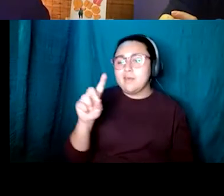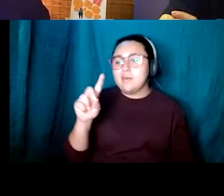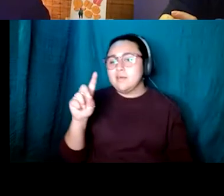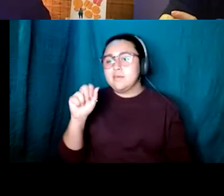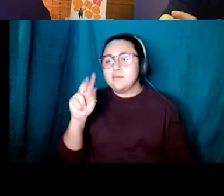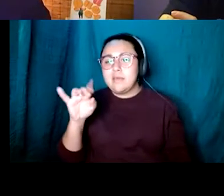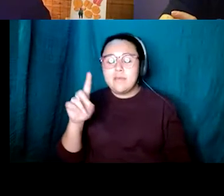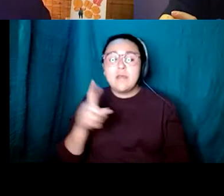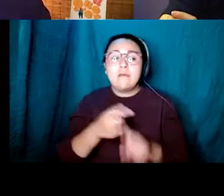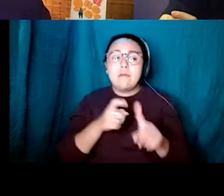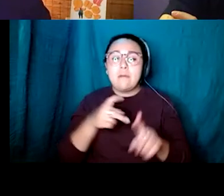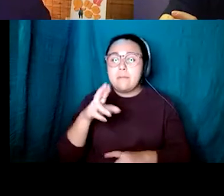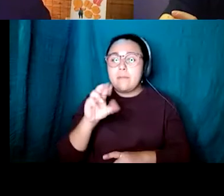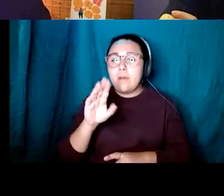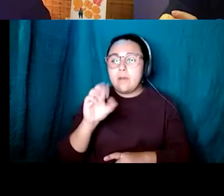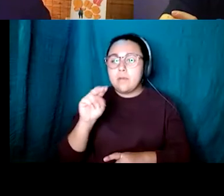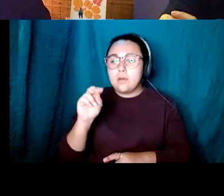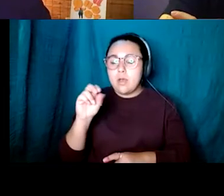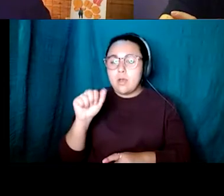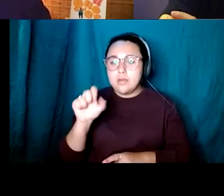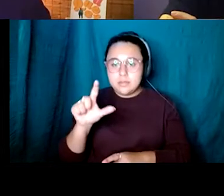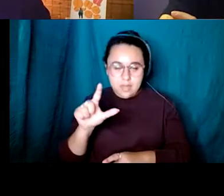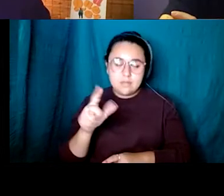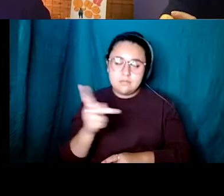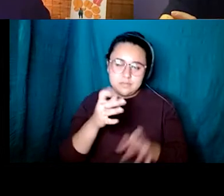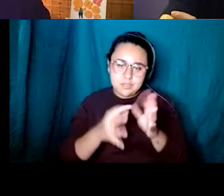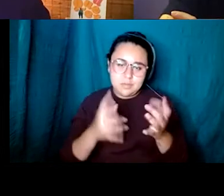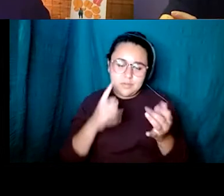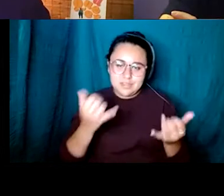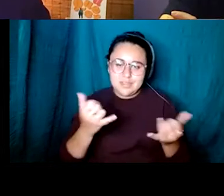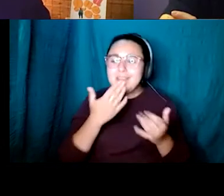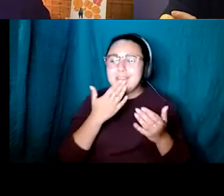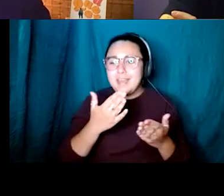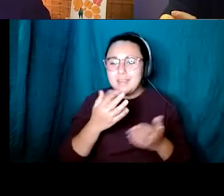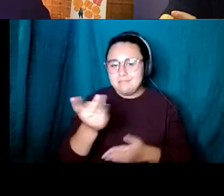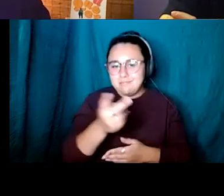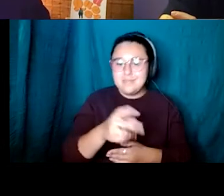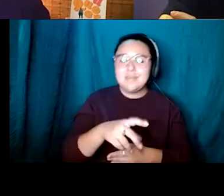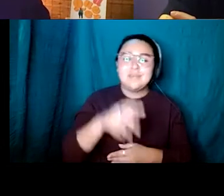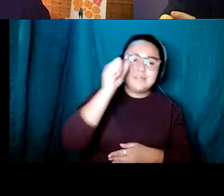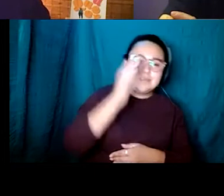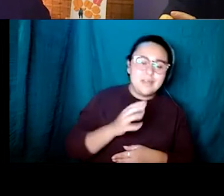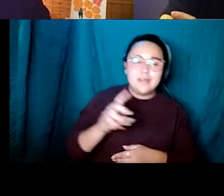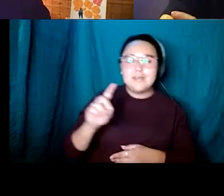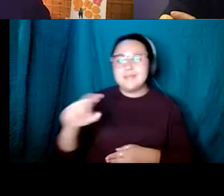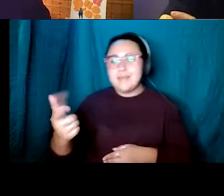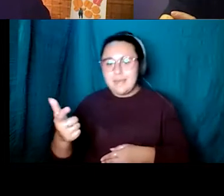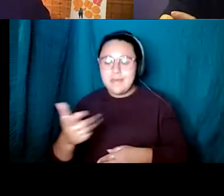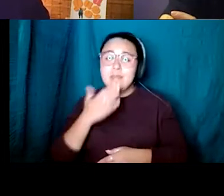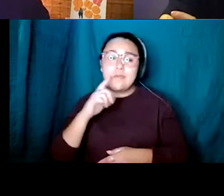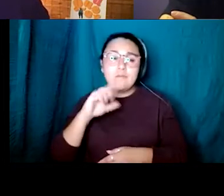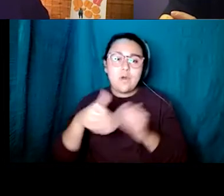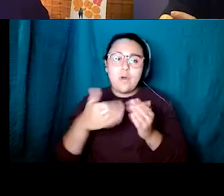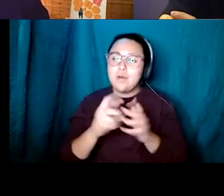our ASL interpreters for today's session. Thank you, David and Selena, and thank you to the entire team at